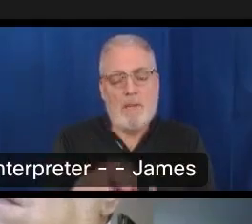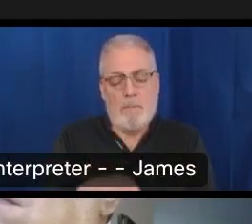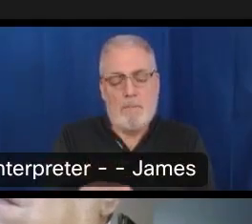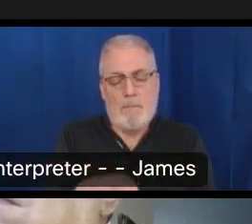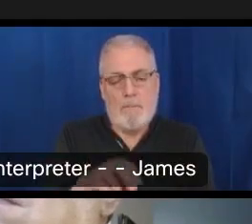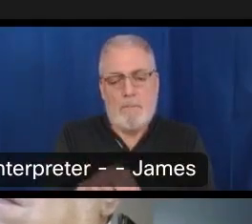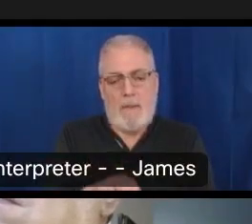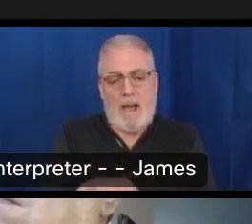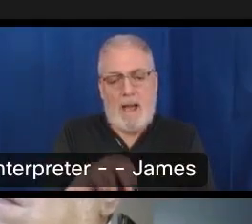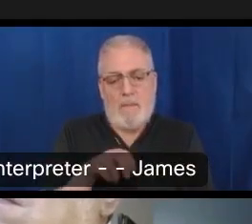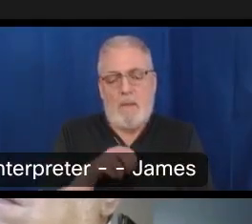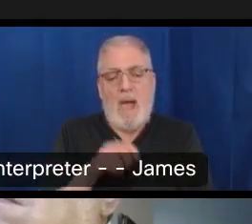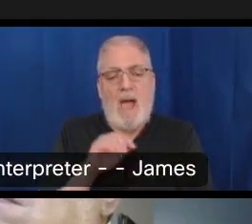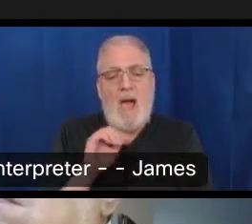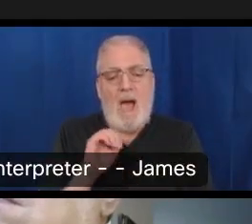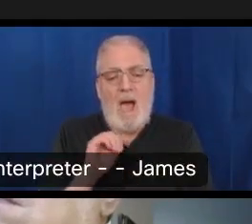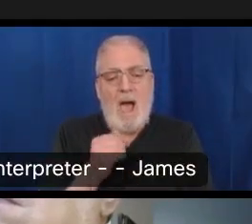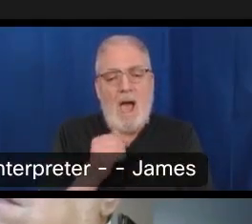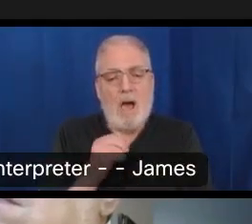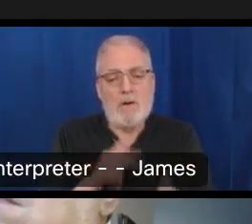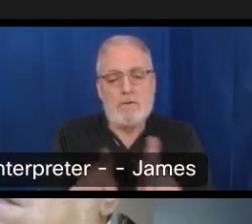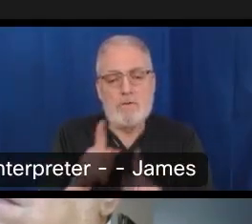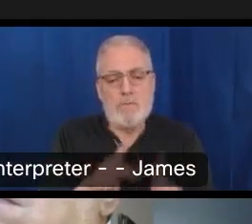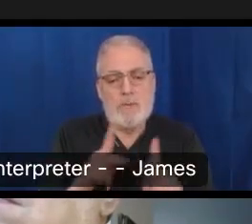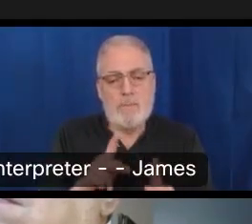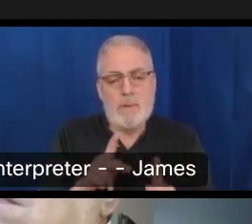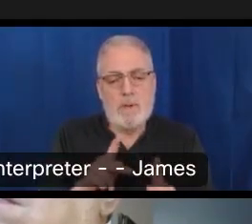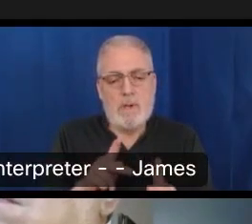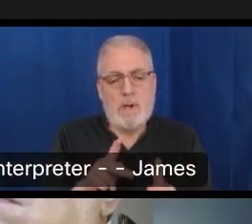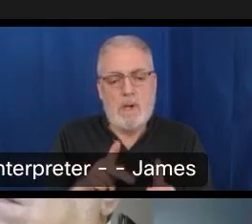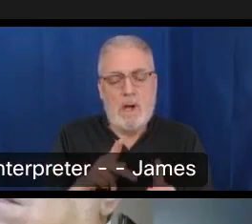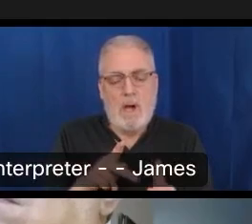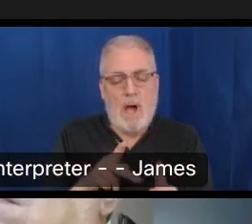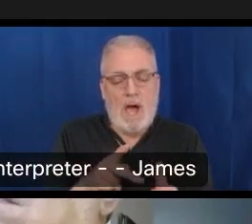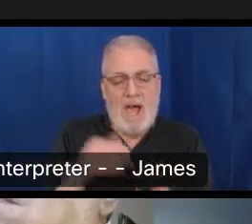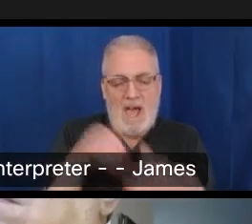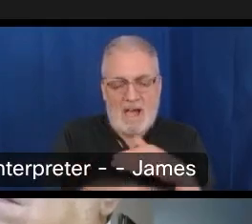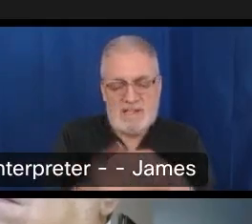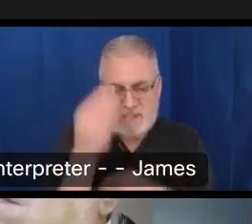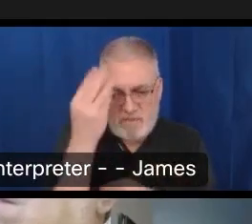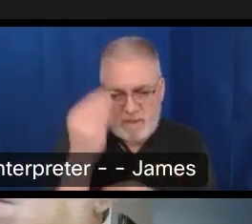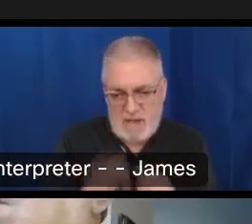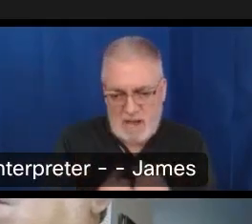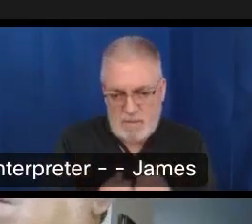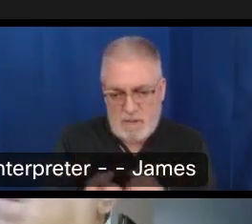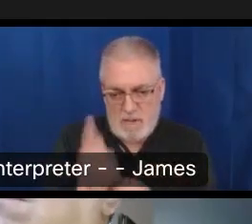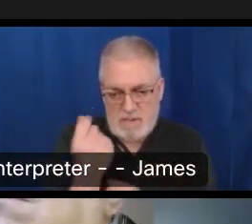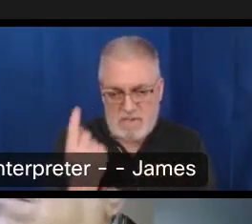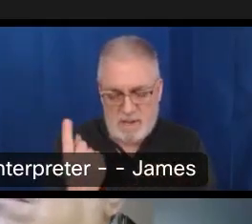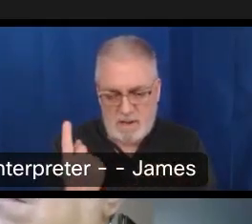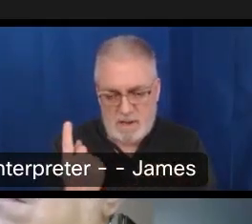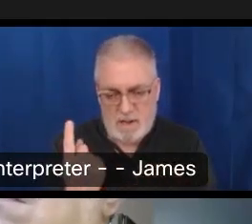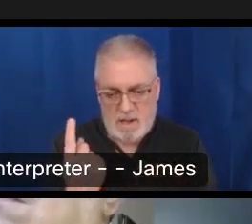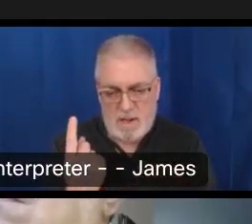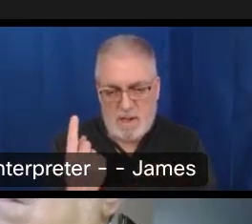people, honestly, a lot of people don't go to websites as much anymore. There's social media, but I think about the 988, how effective